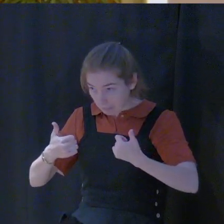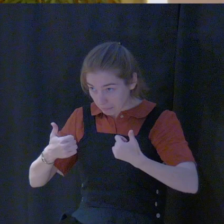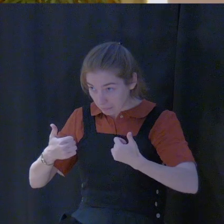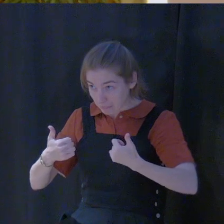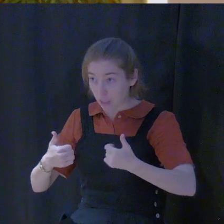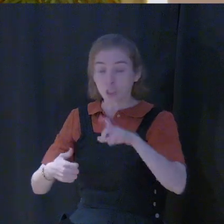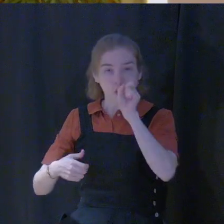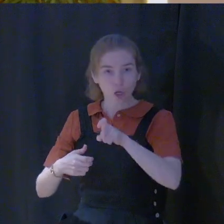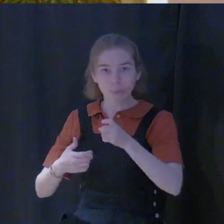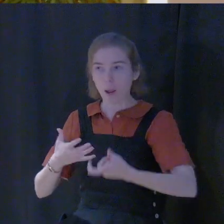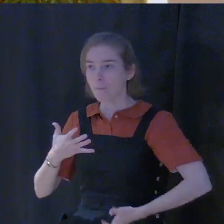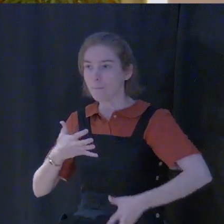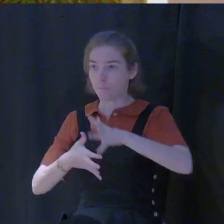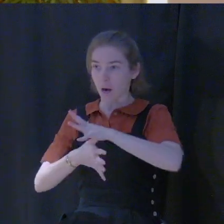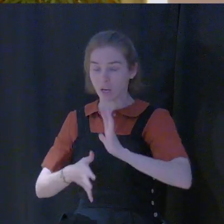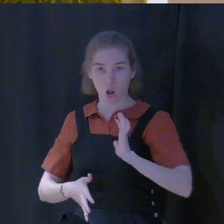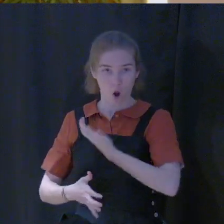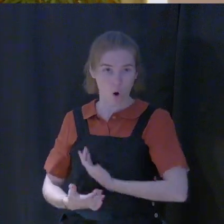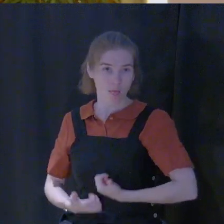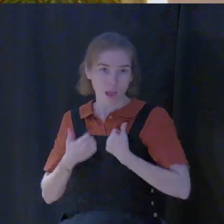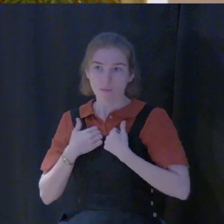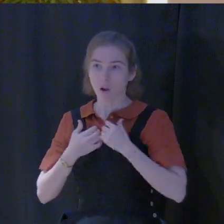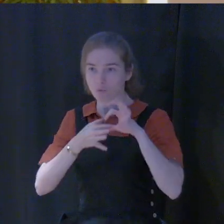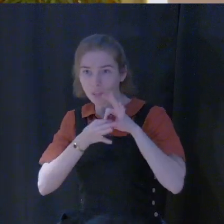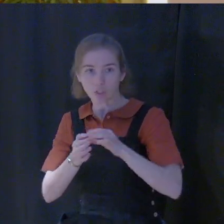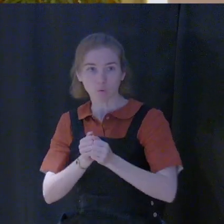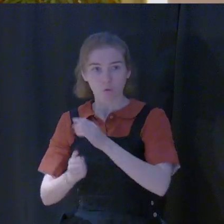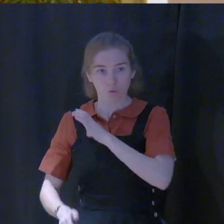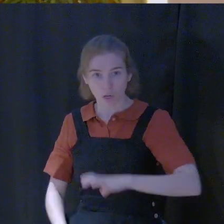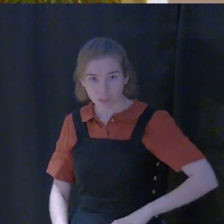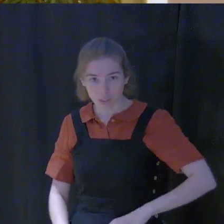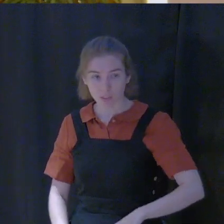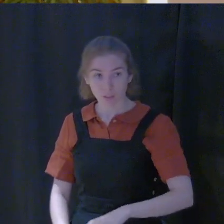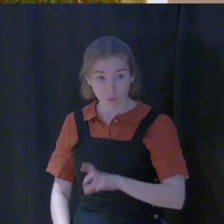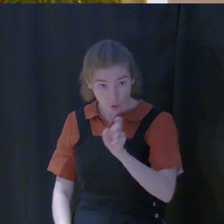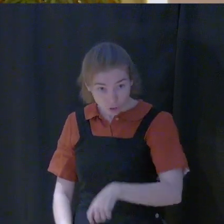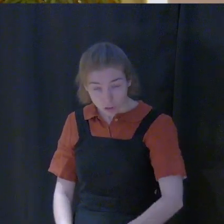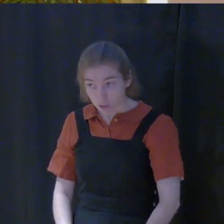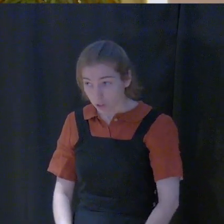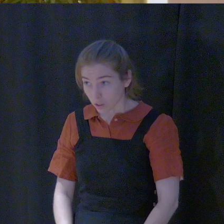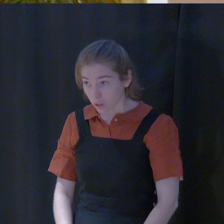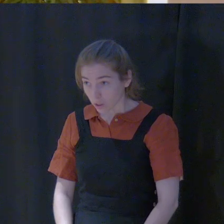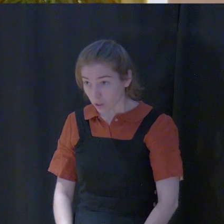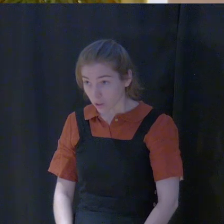Should it be a priority in our life and our relationship with Christ?